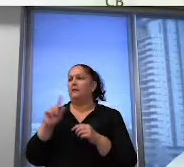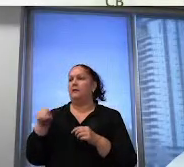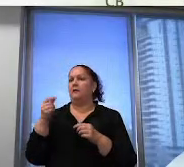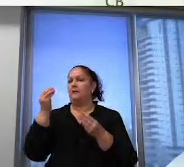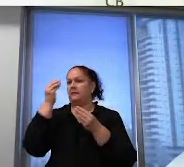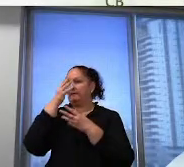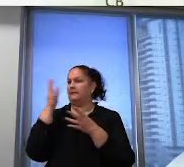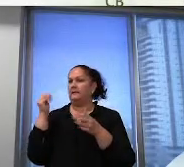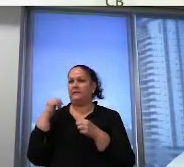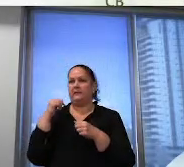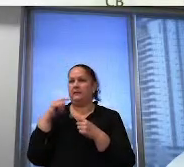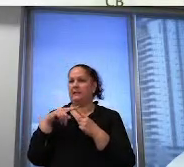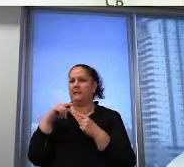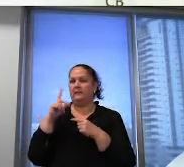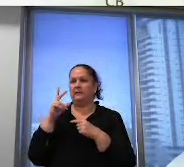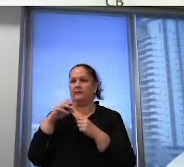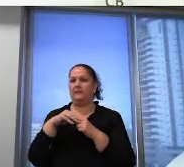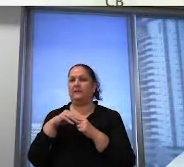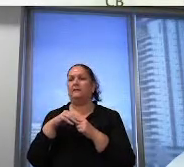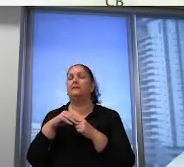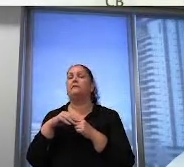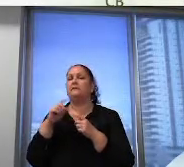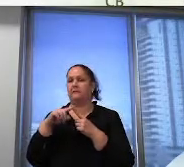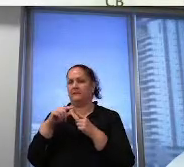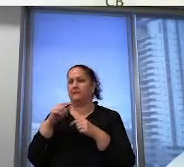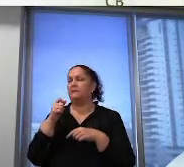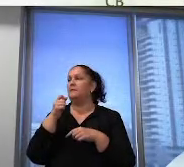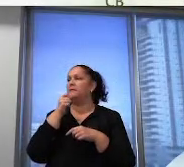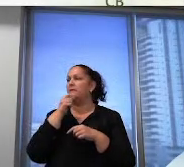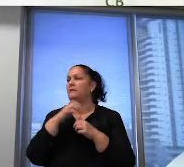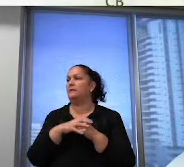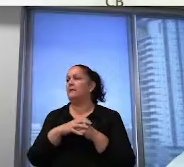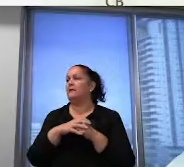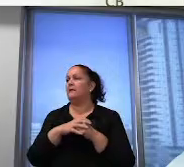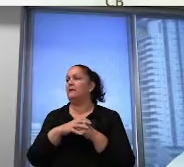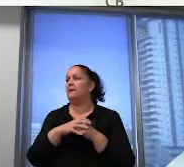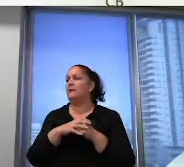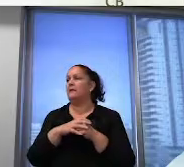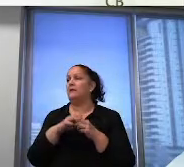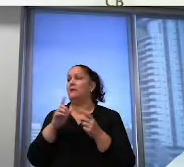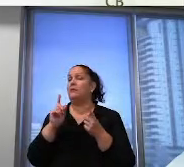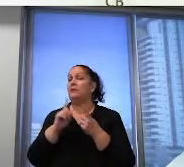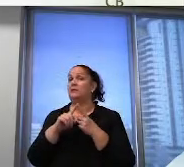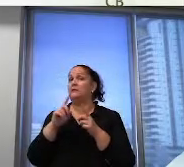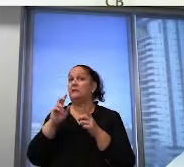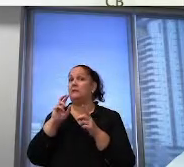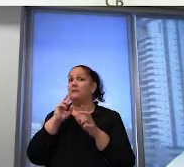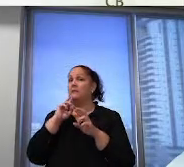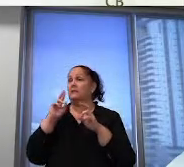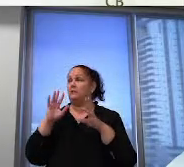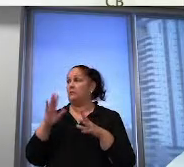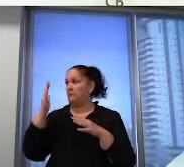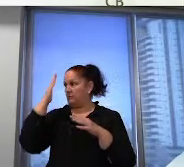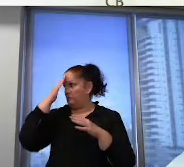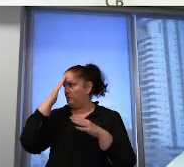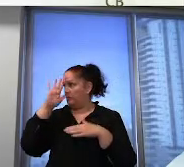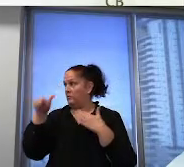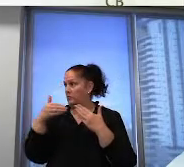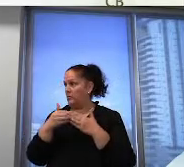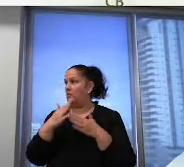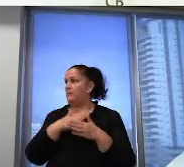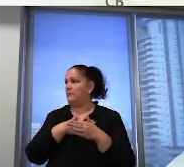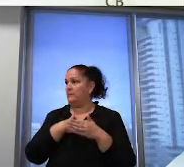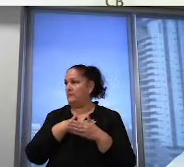Just a few logistics. Be sure to speak into the microphone. Until the reporter gets to know us